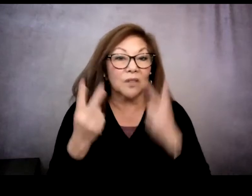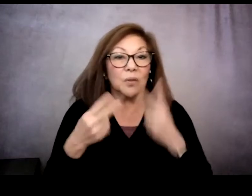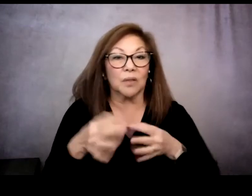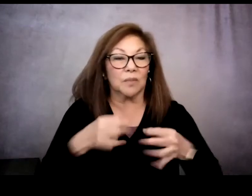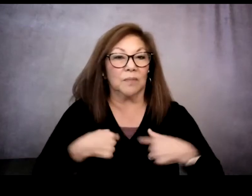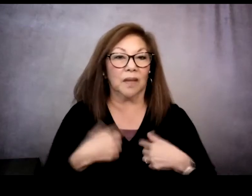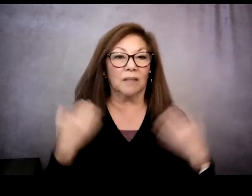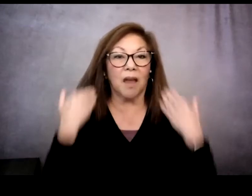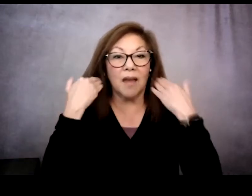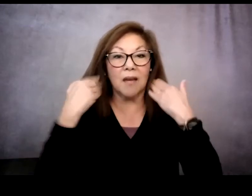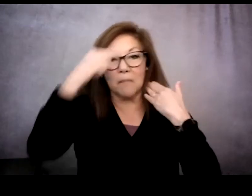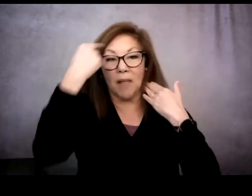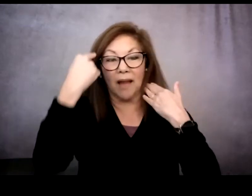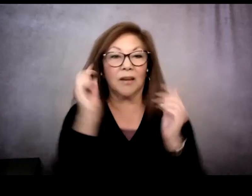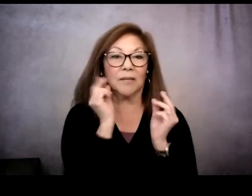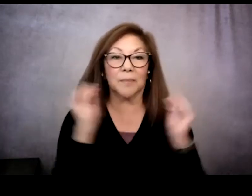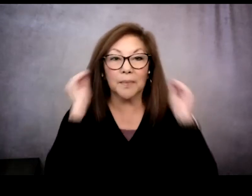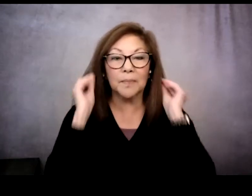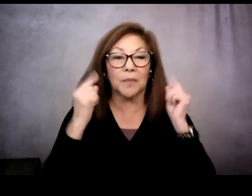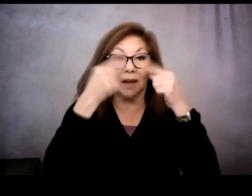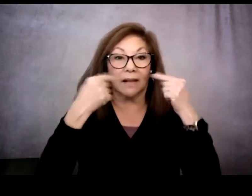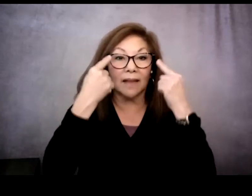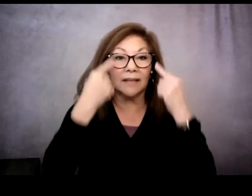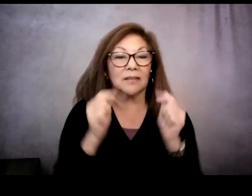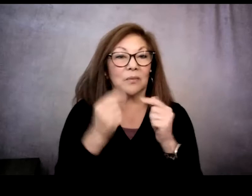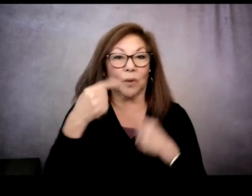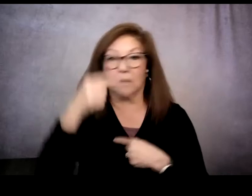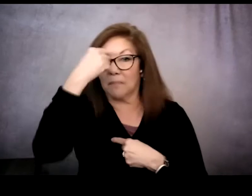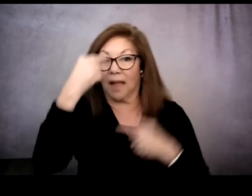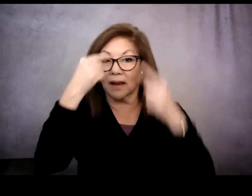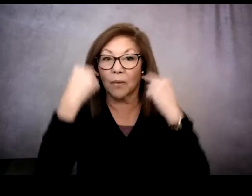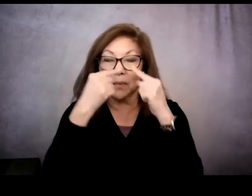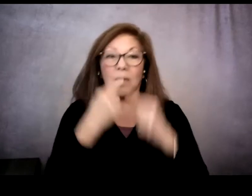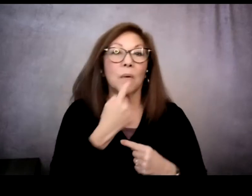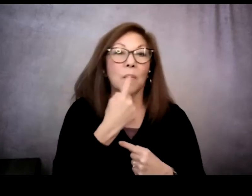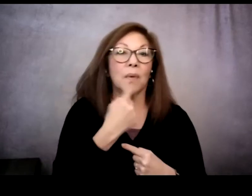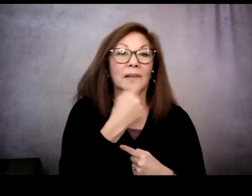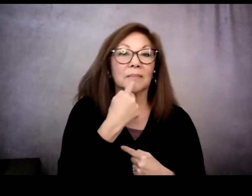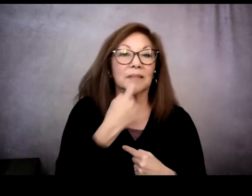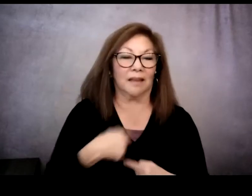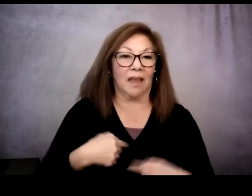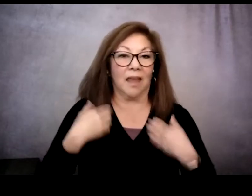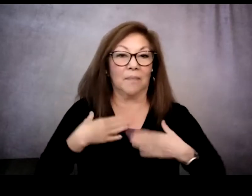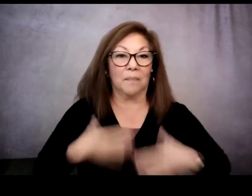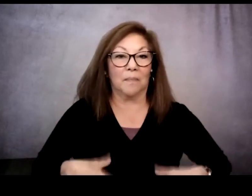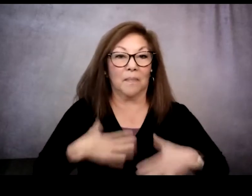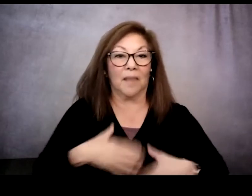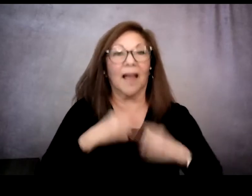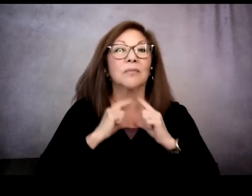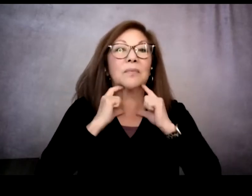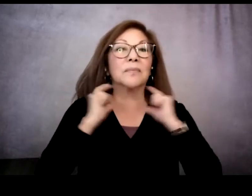black hair that is pinned back, round glasses with black frames, red lipstick, and I am wearing a black